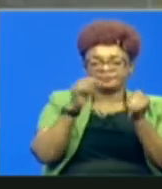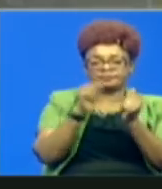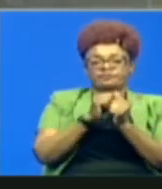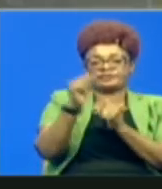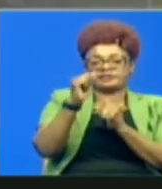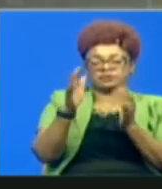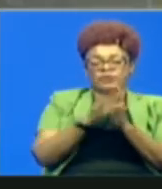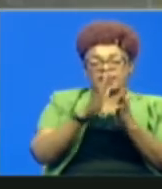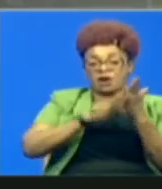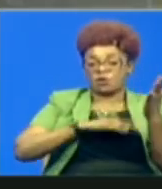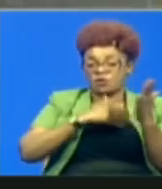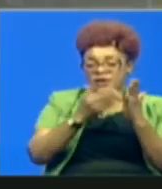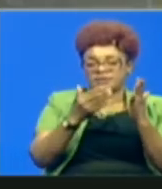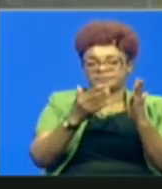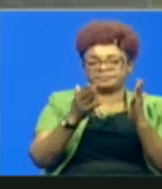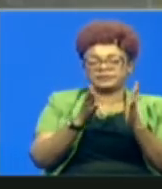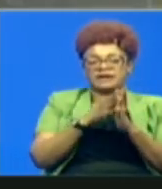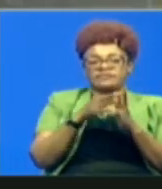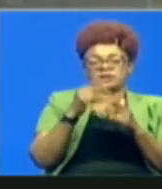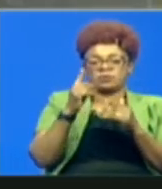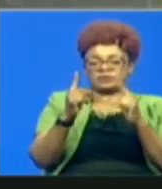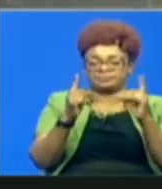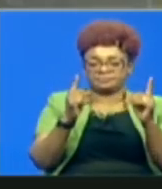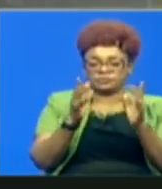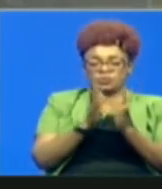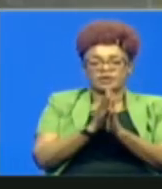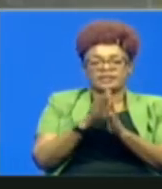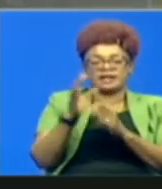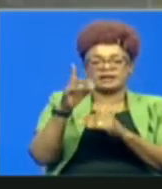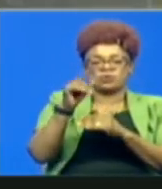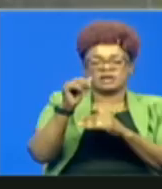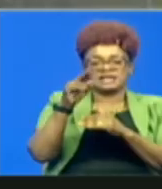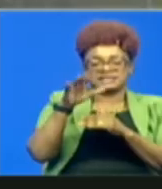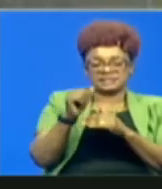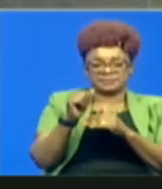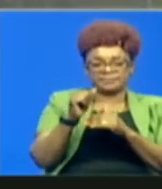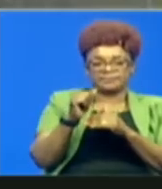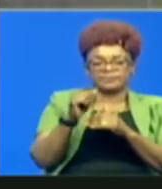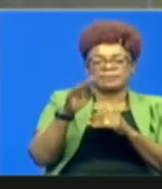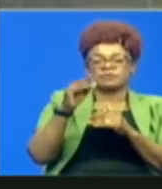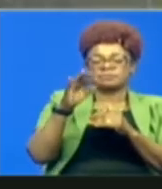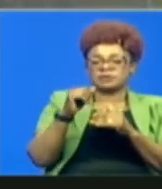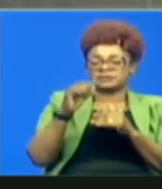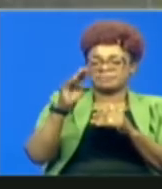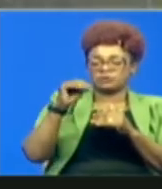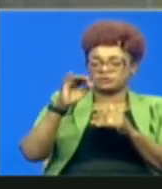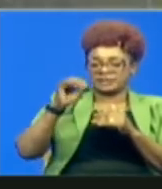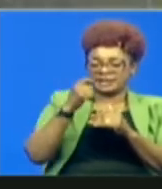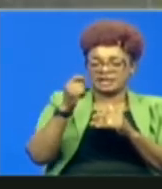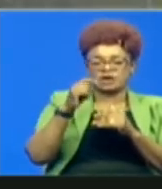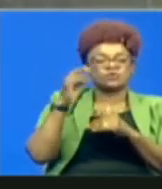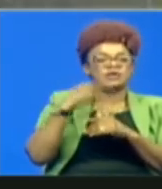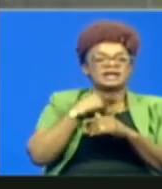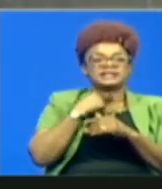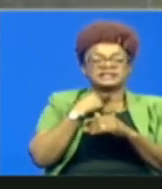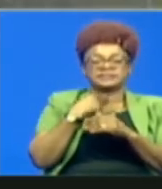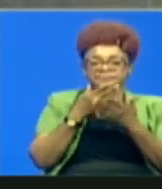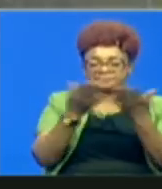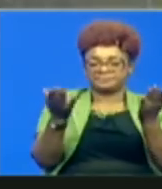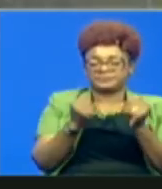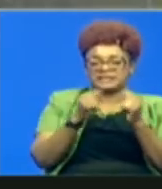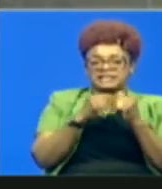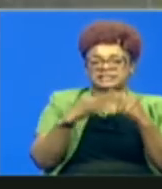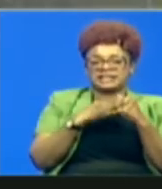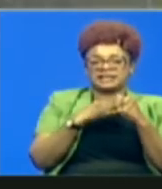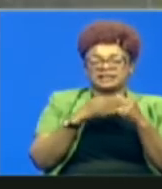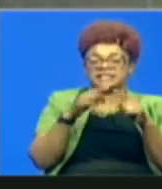with 8 points after a 1-1 draw with Ulinzi Stars. Bottom boys Mount Kenya United stay firmly rooted in 18th